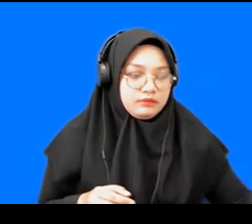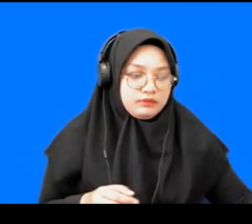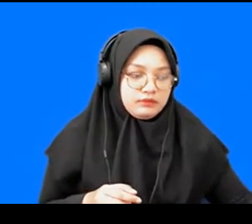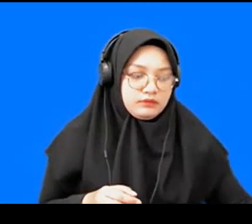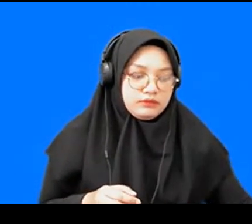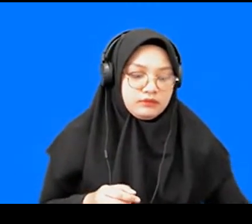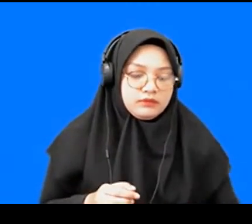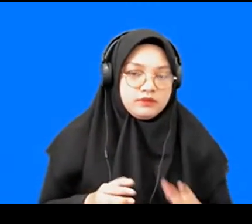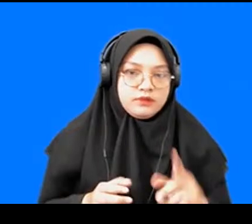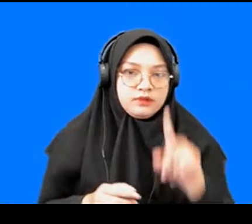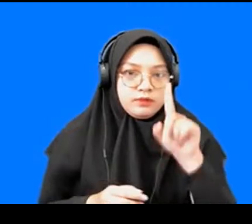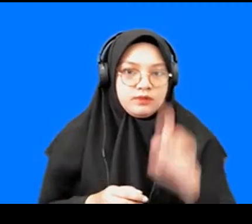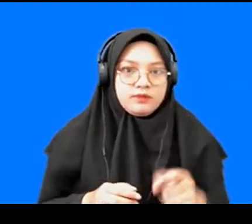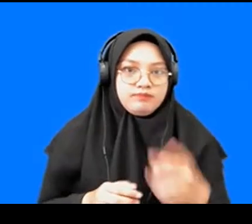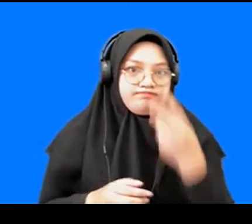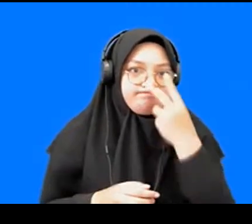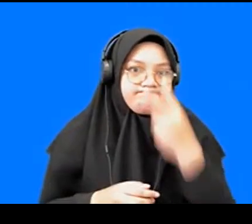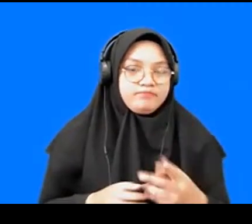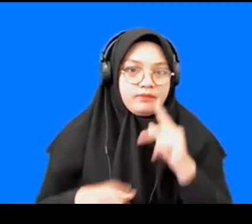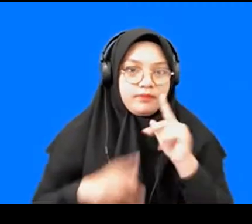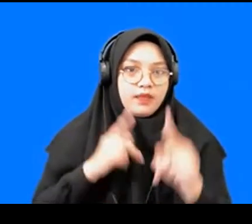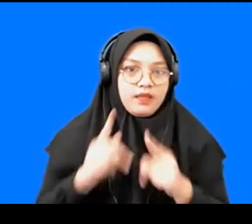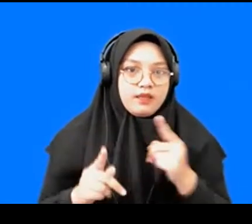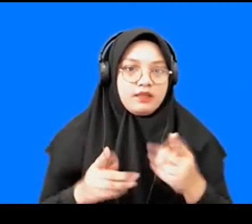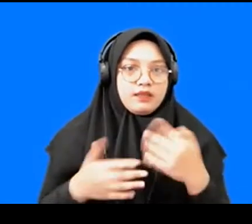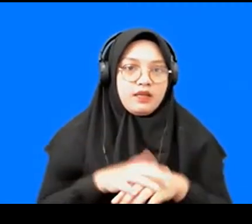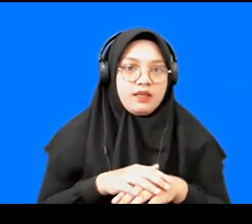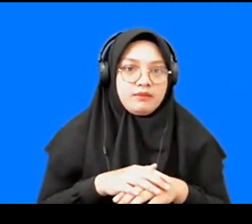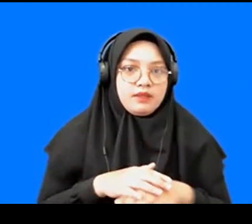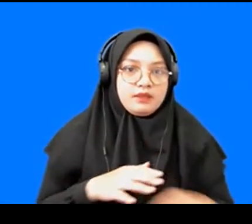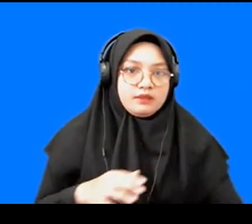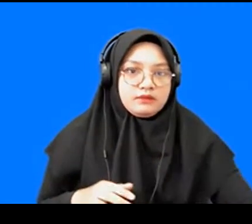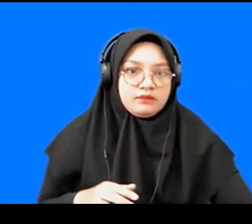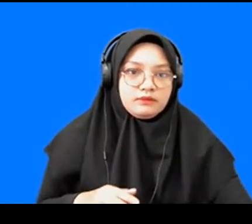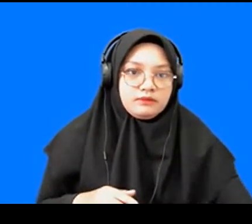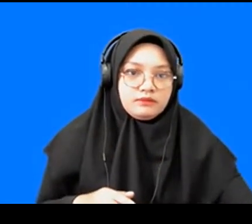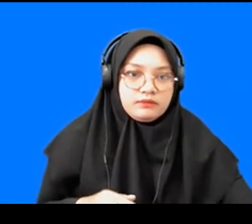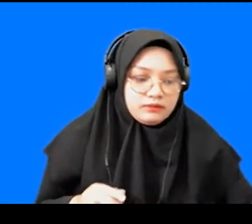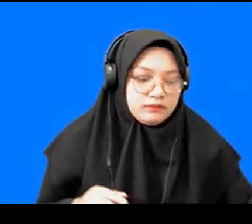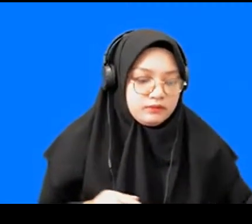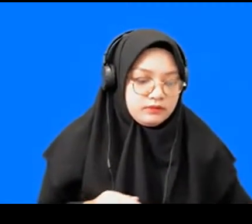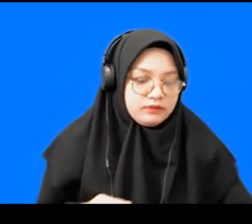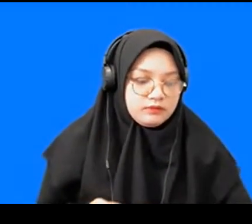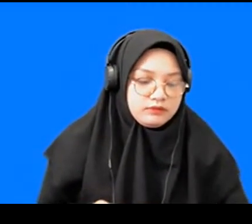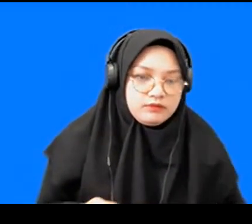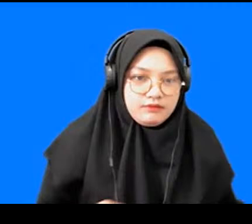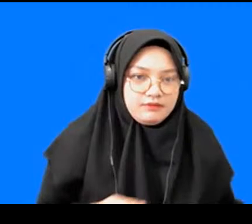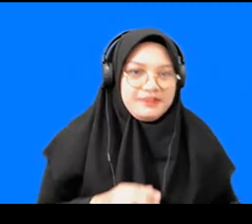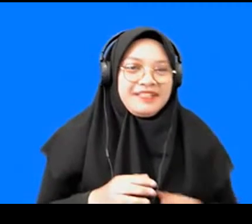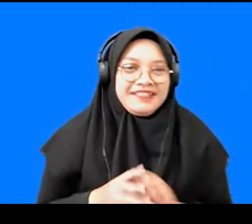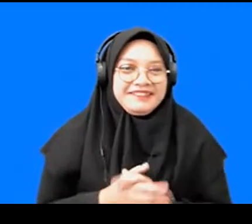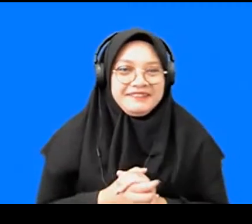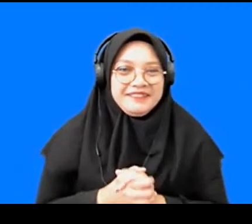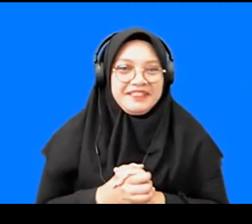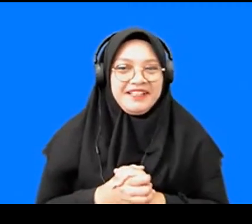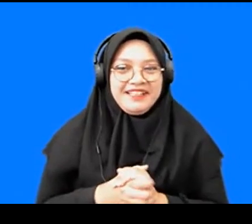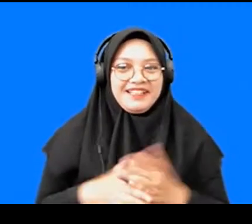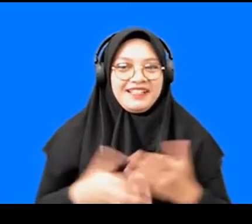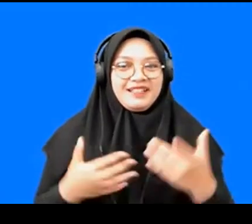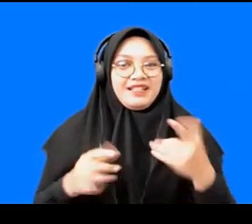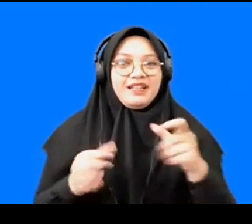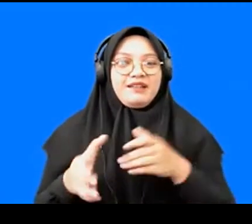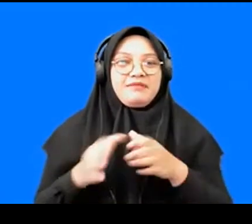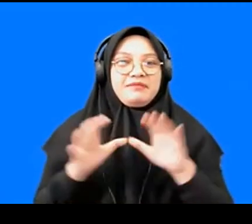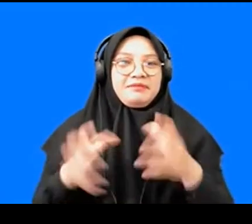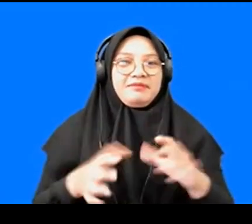them, they didn't, they are not bringing, you know, that would have held forth if it was still in an experimental phase. Now